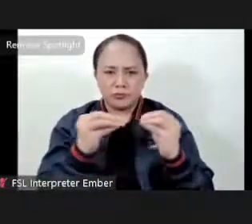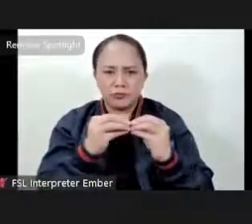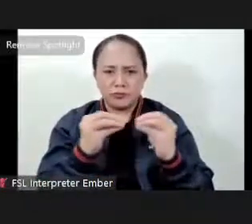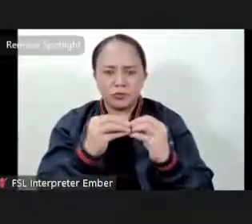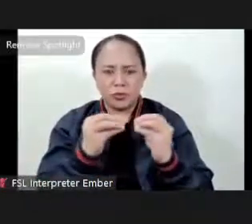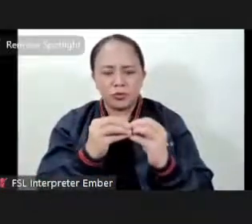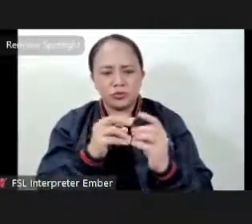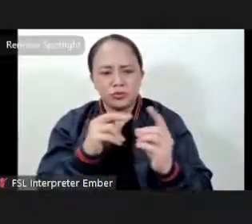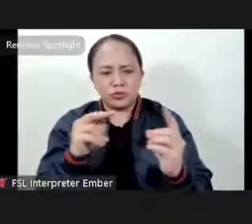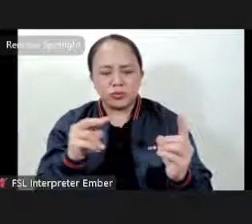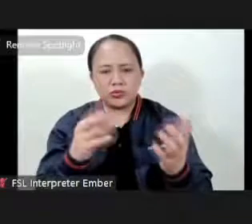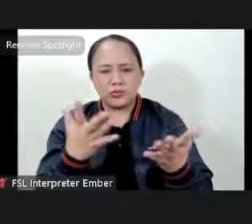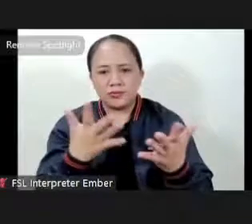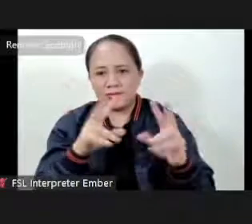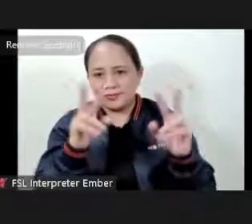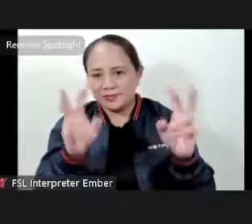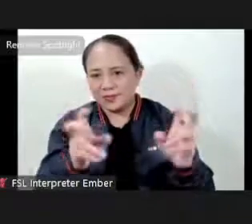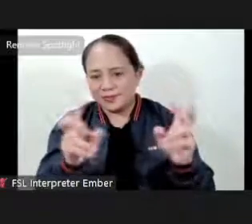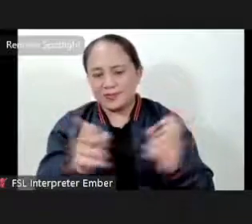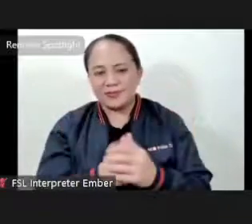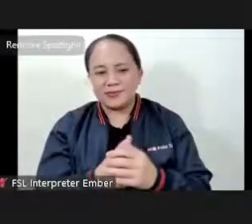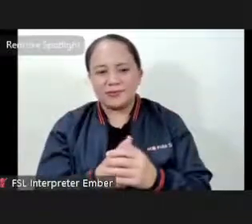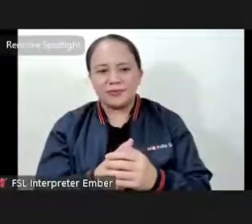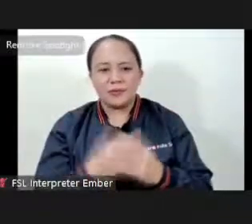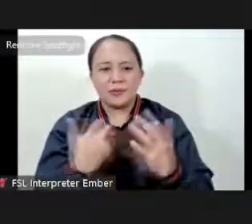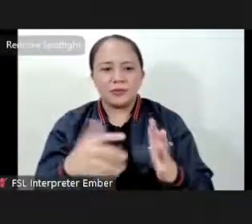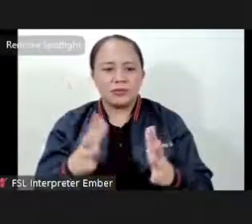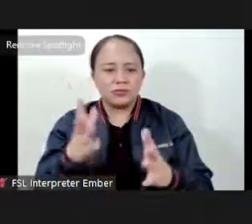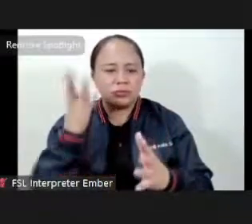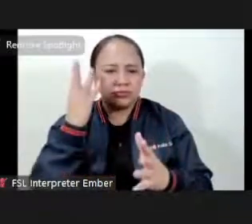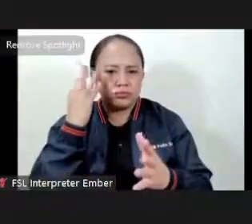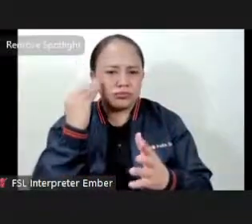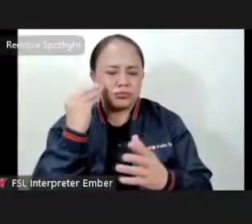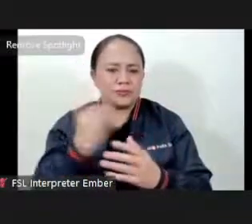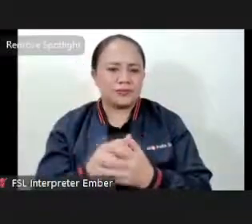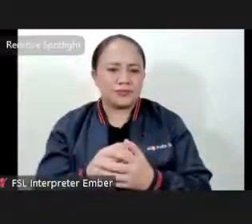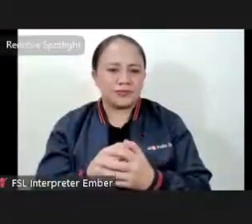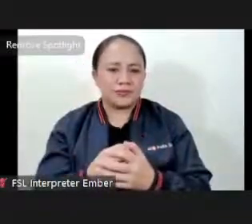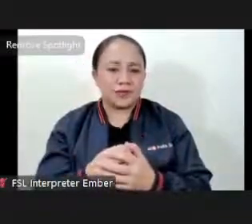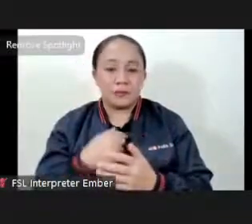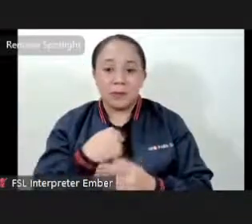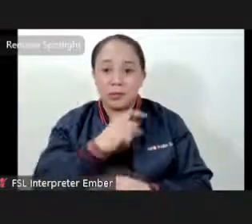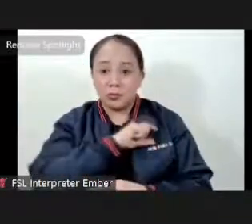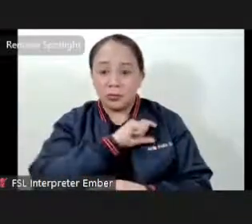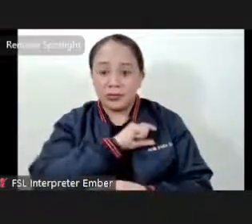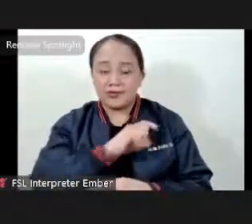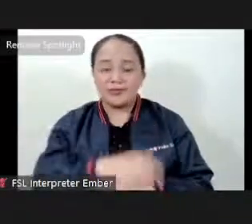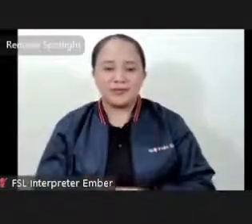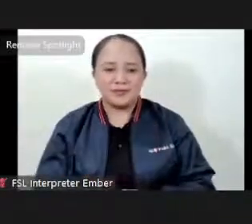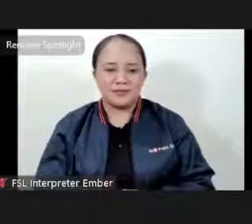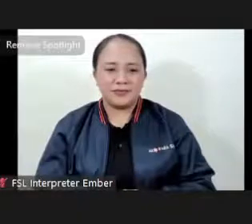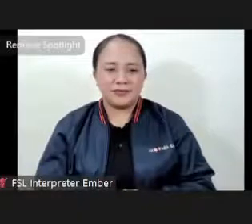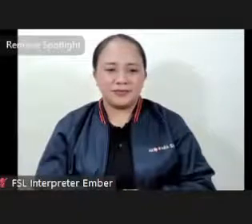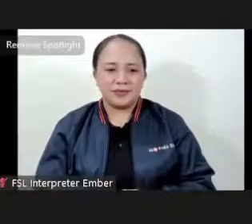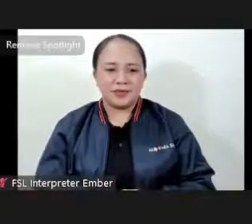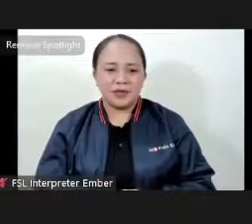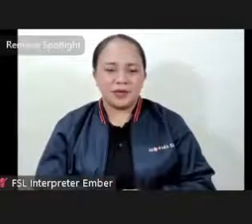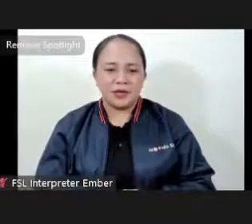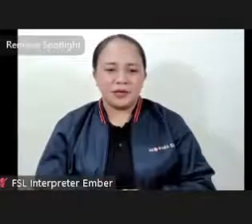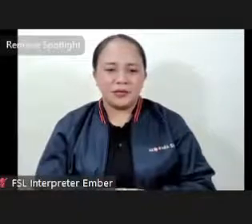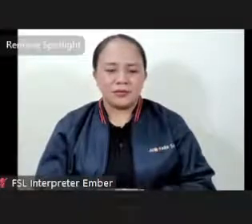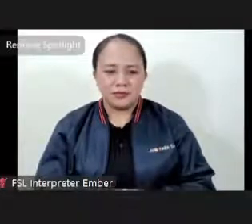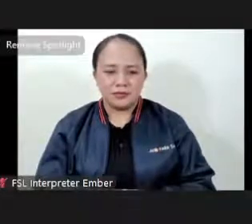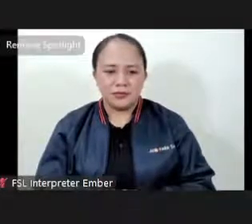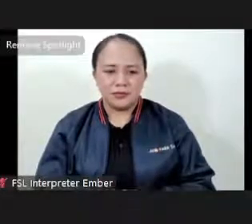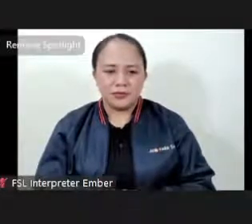into the matter. I have learned so much. As a police officer, this training is very relevant